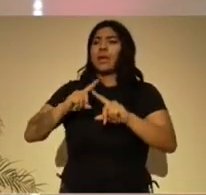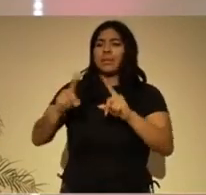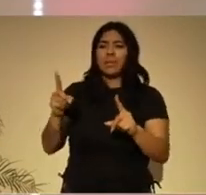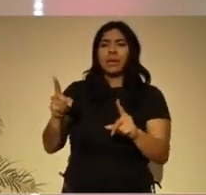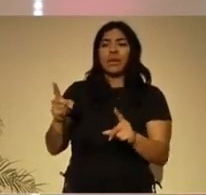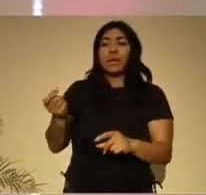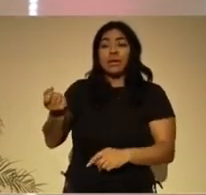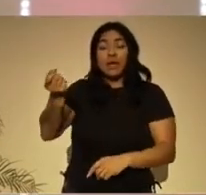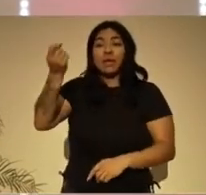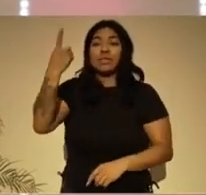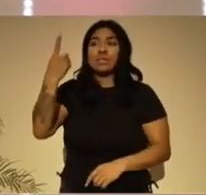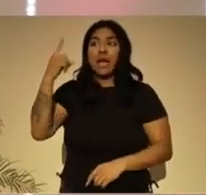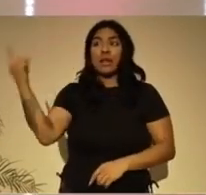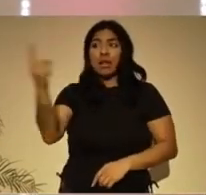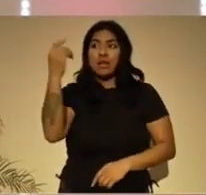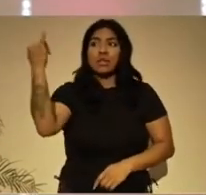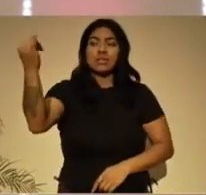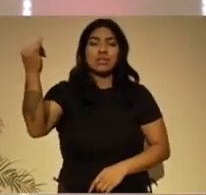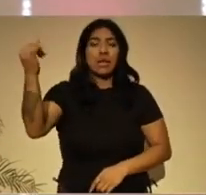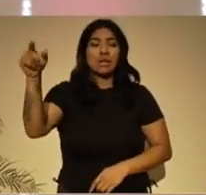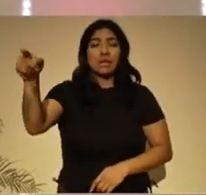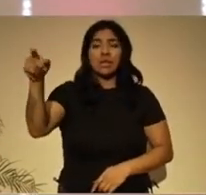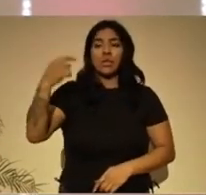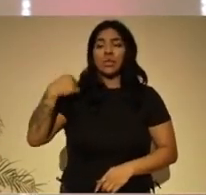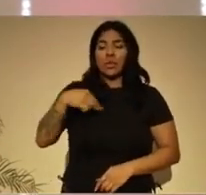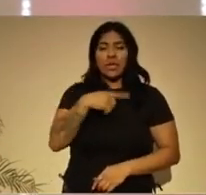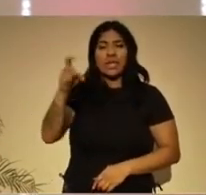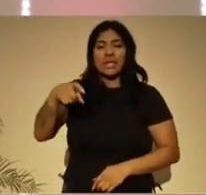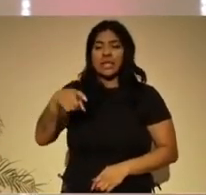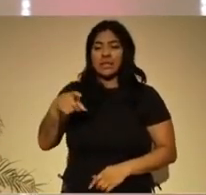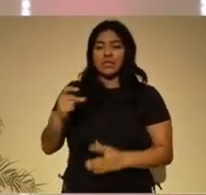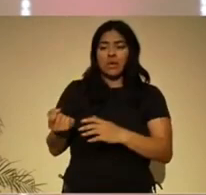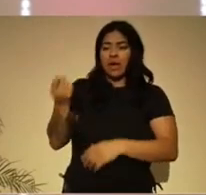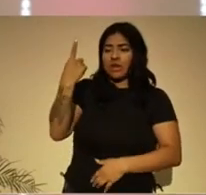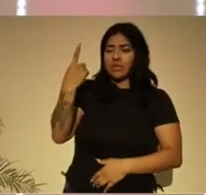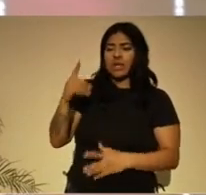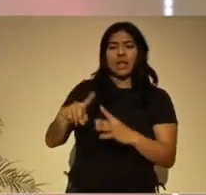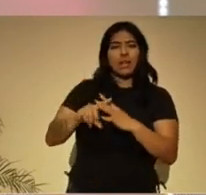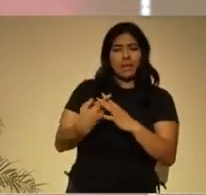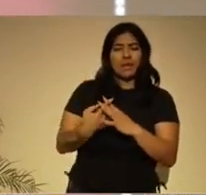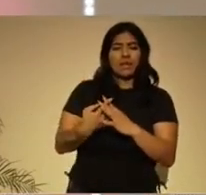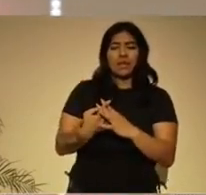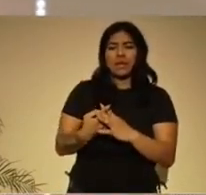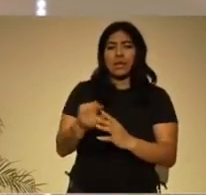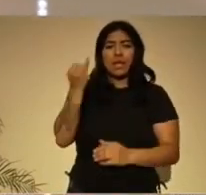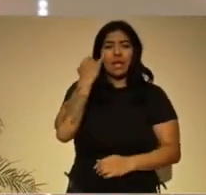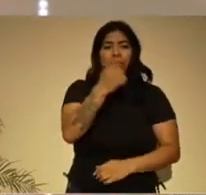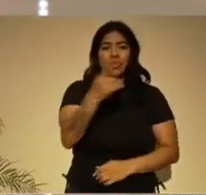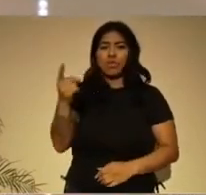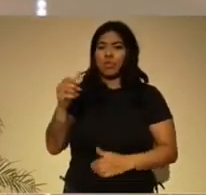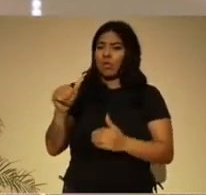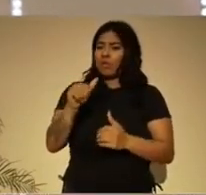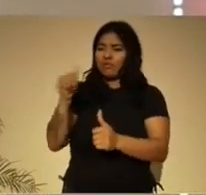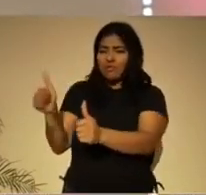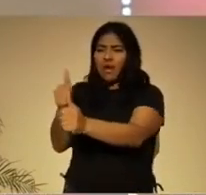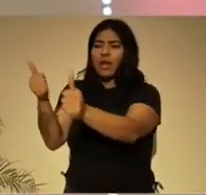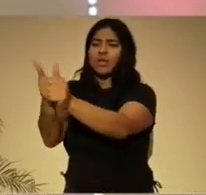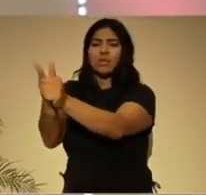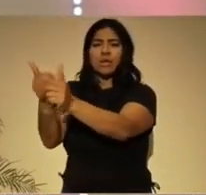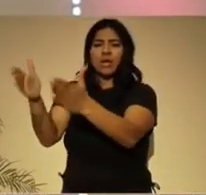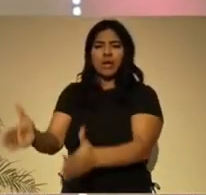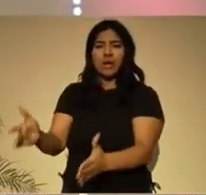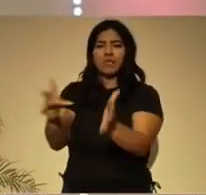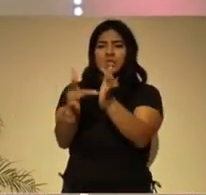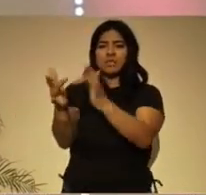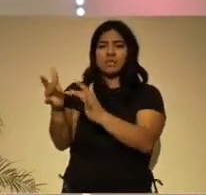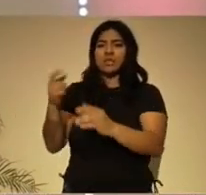us to understand eternity, we're gonna have to understand the beginning. And so if you've been a follower of Jesus for a very long time, I'm